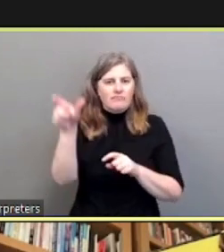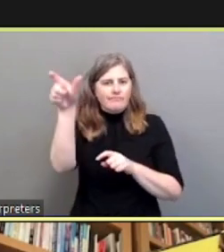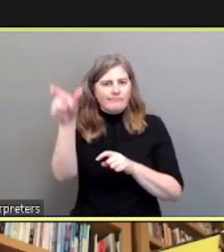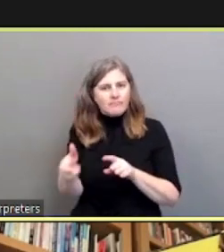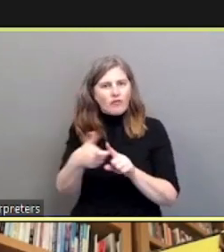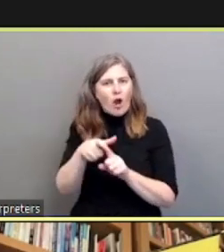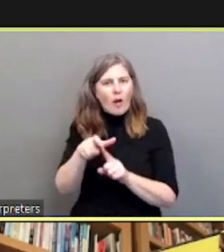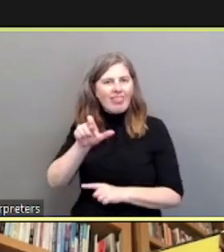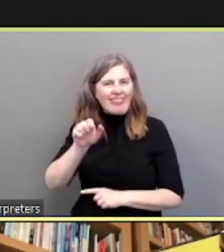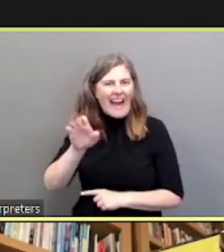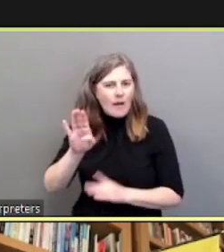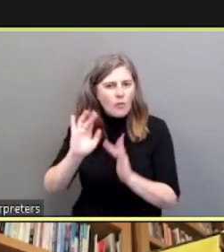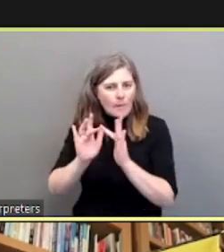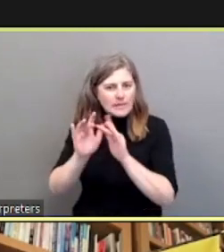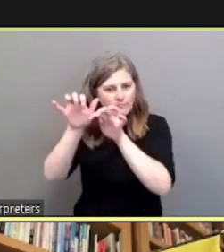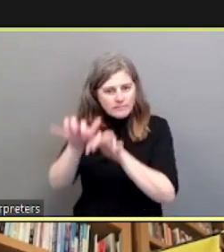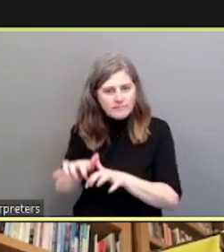but